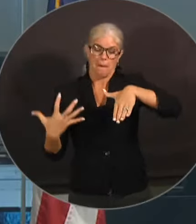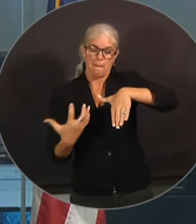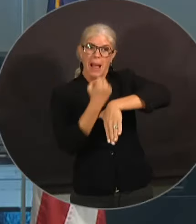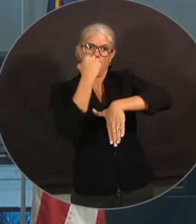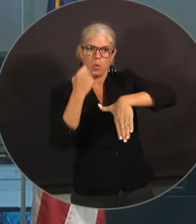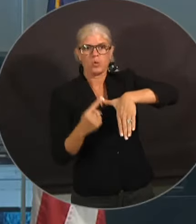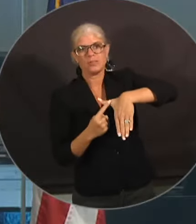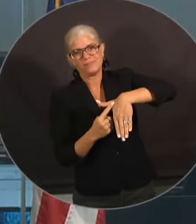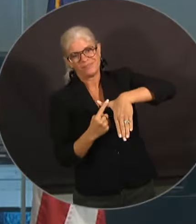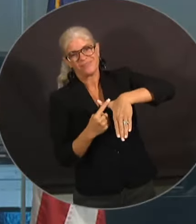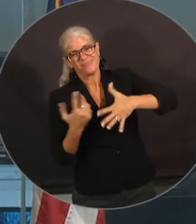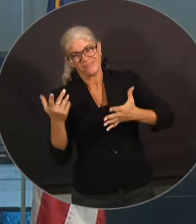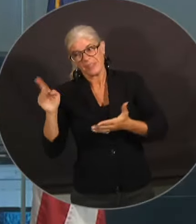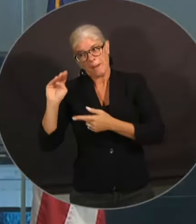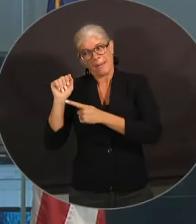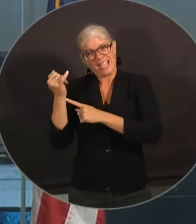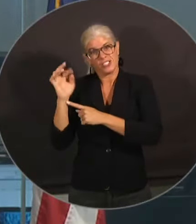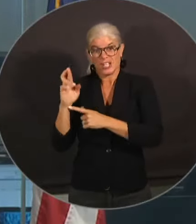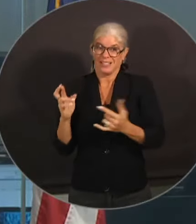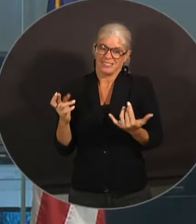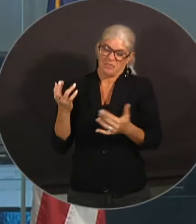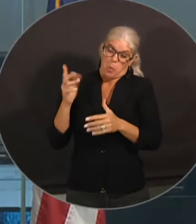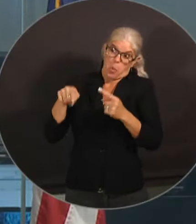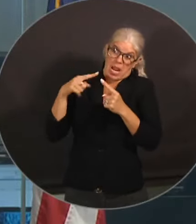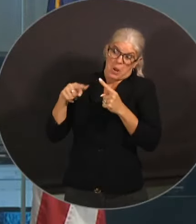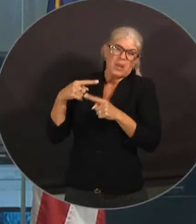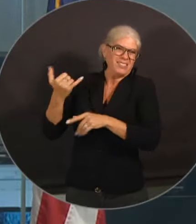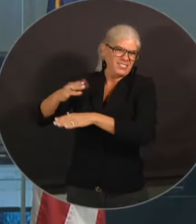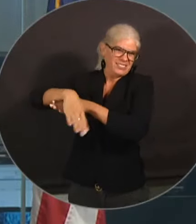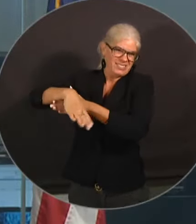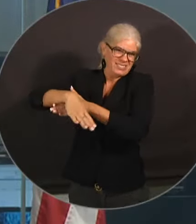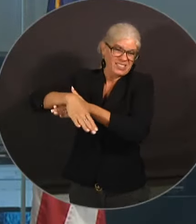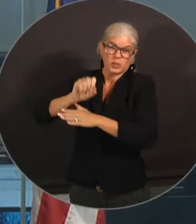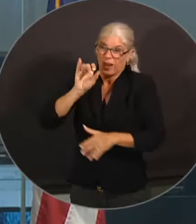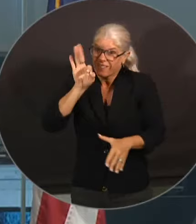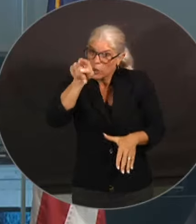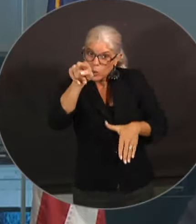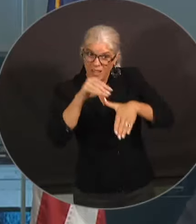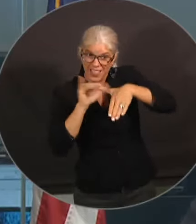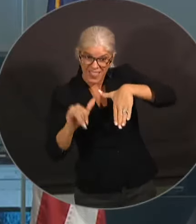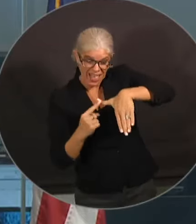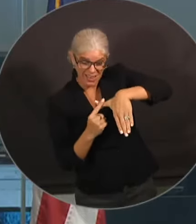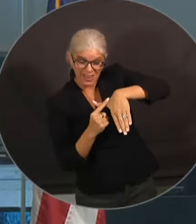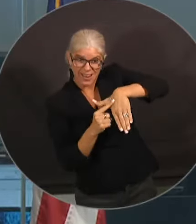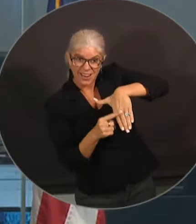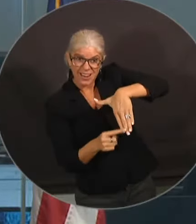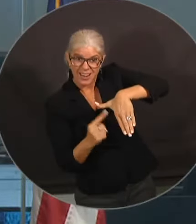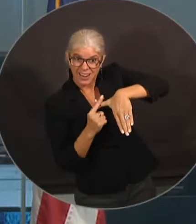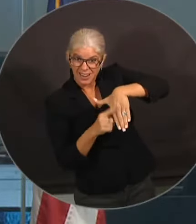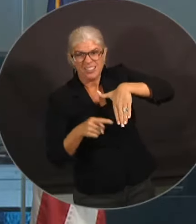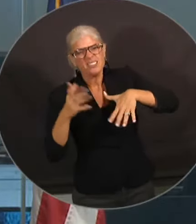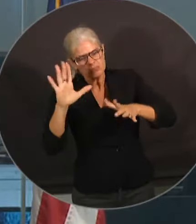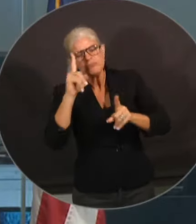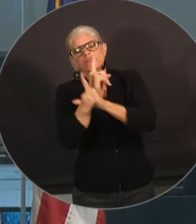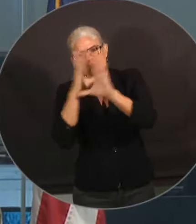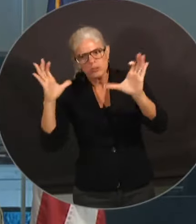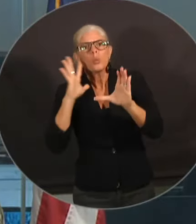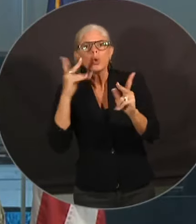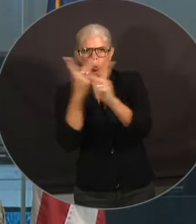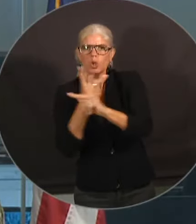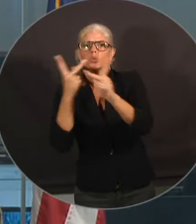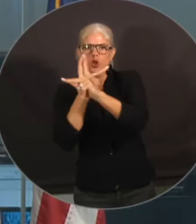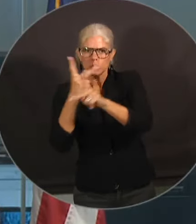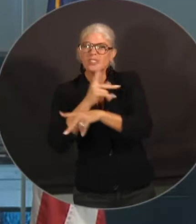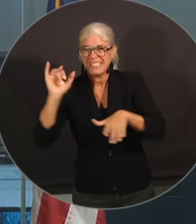hurricane sometime this evening. So if you are in the area of the expected landfall, this Big Bend, Tallahassee